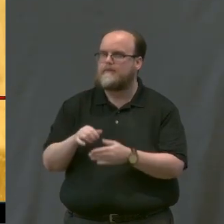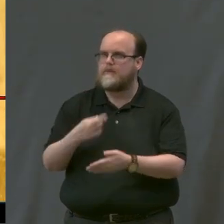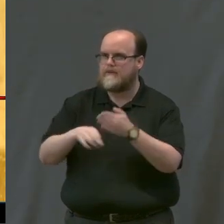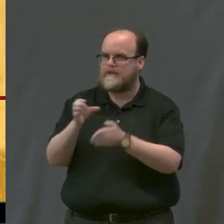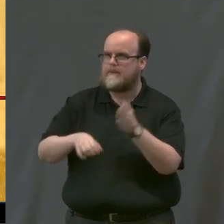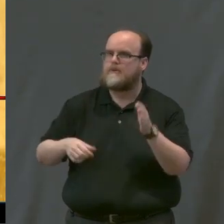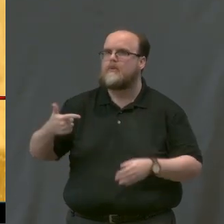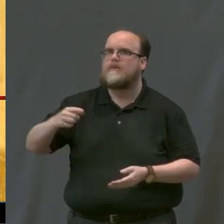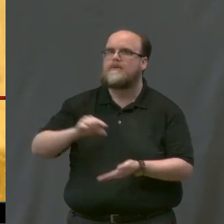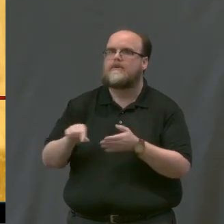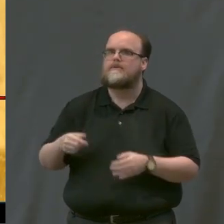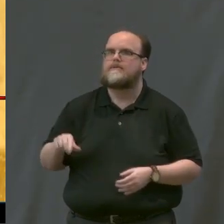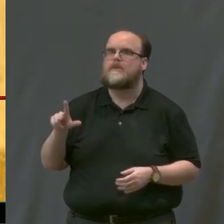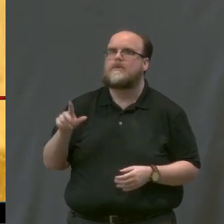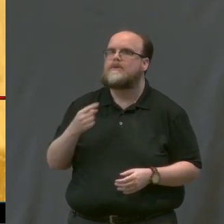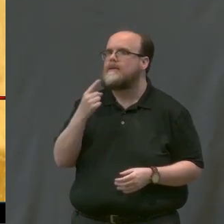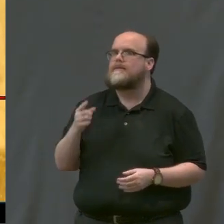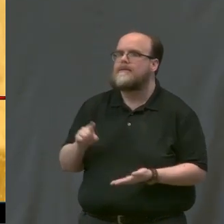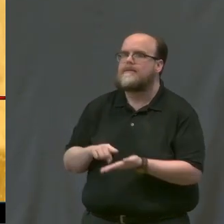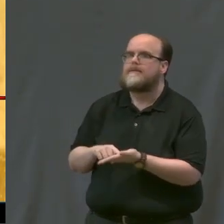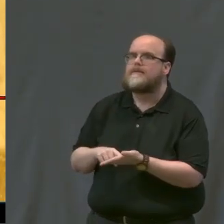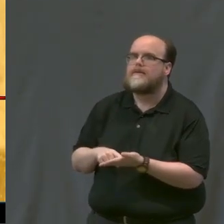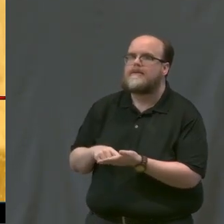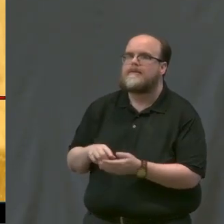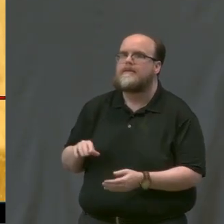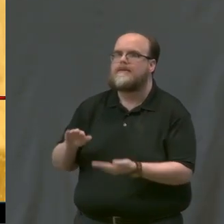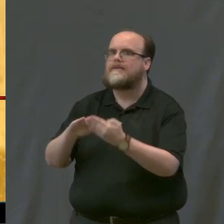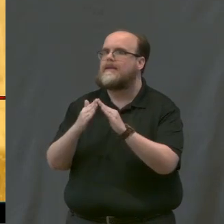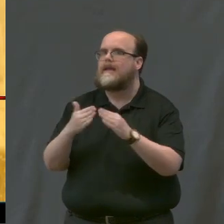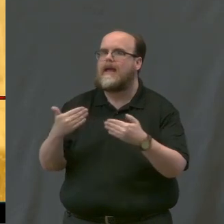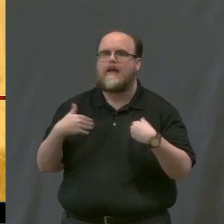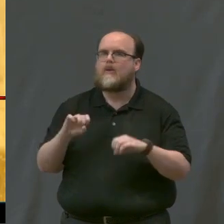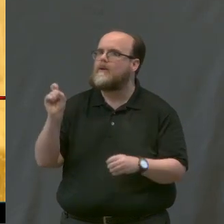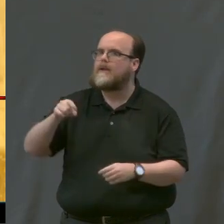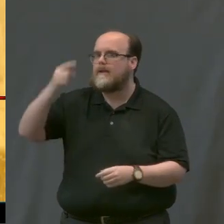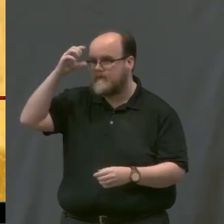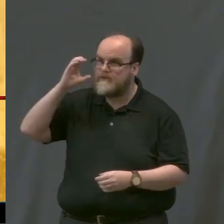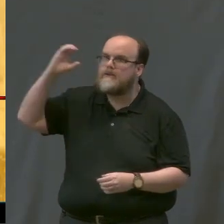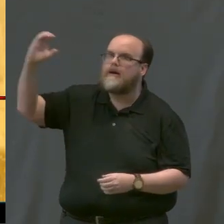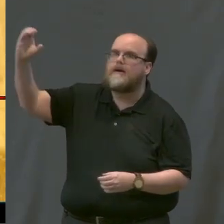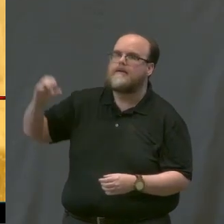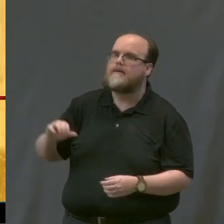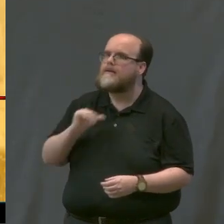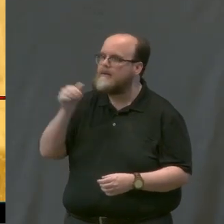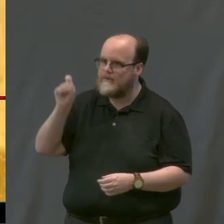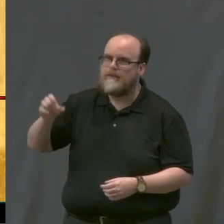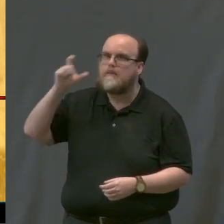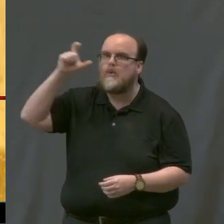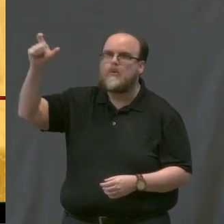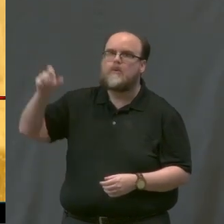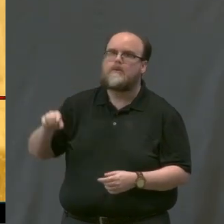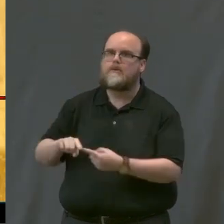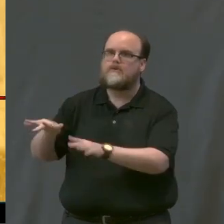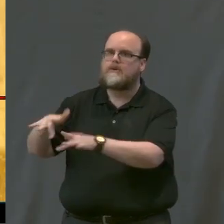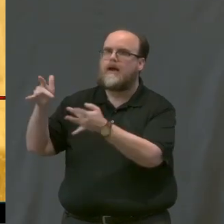Revelation chapter 21, verse 23 says this, and the city had no need of the sun, neither of the moon to